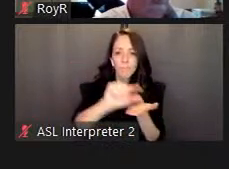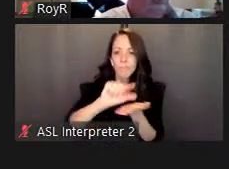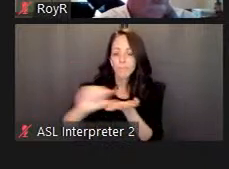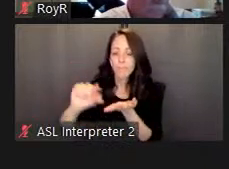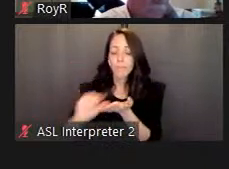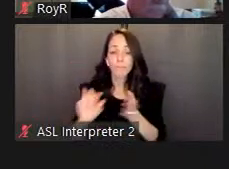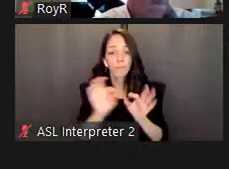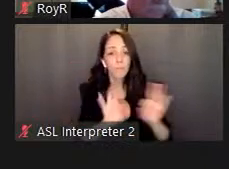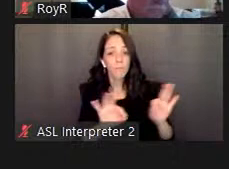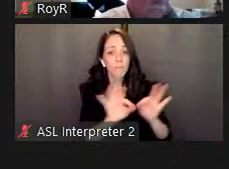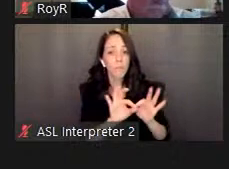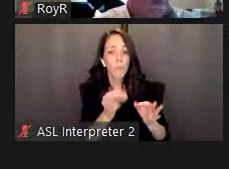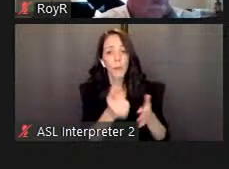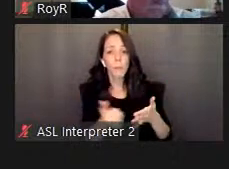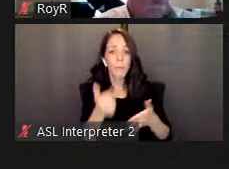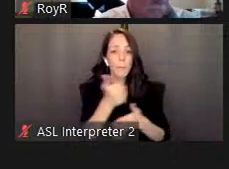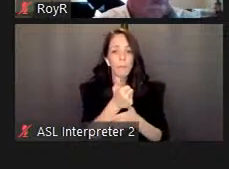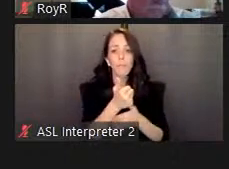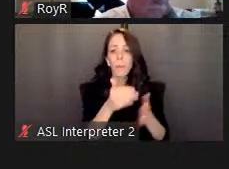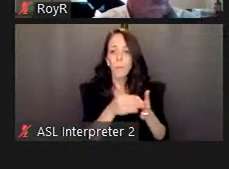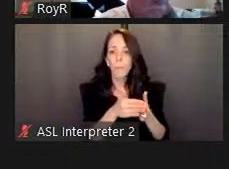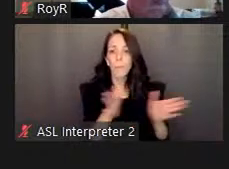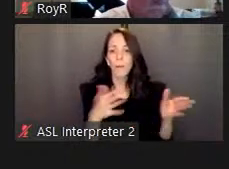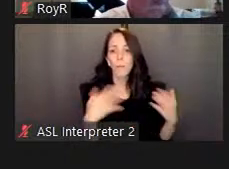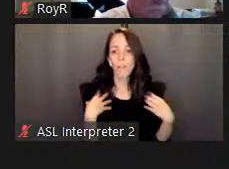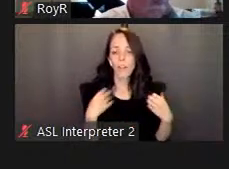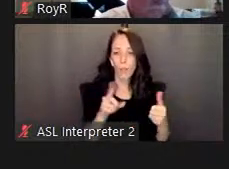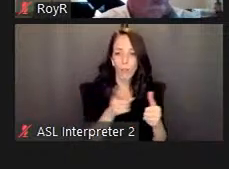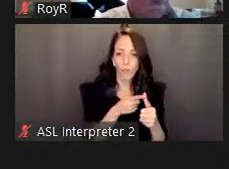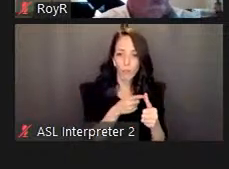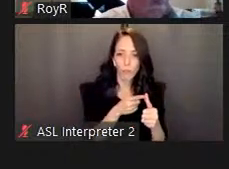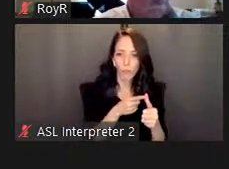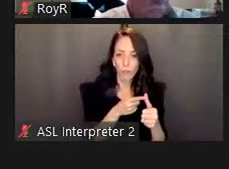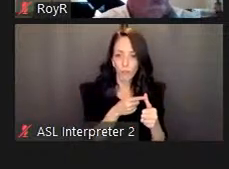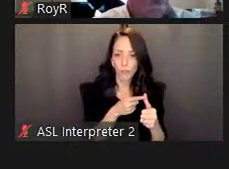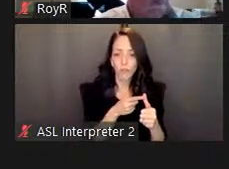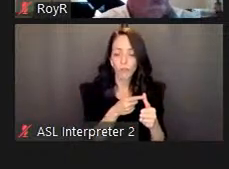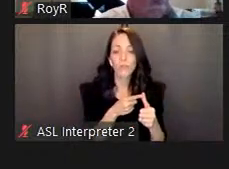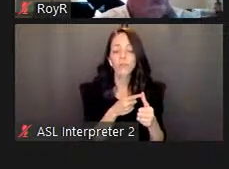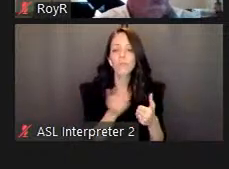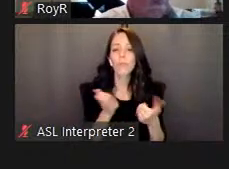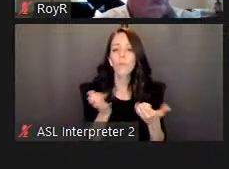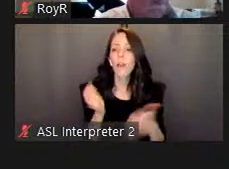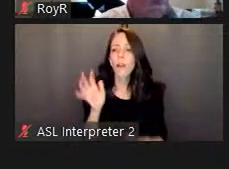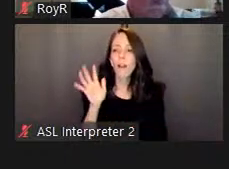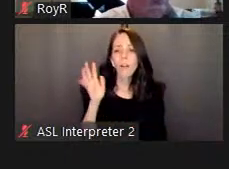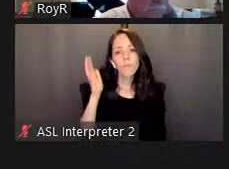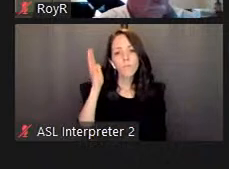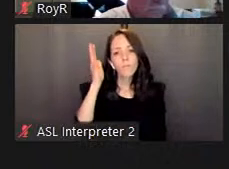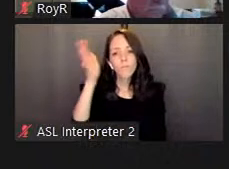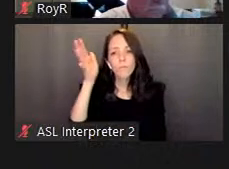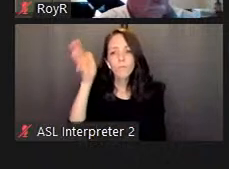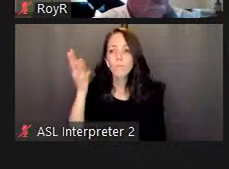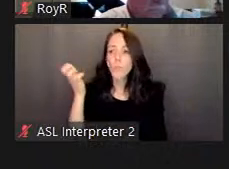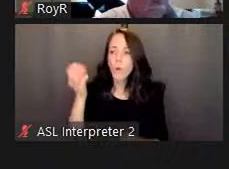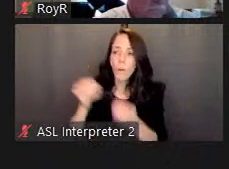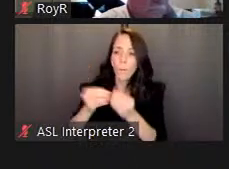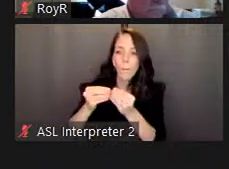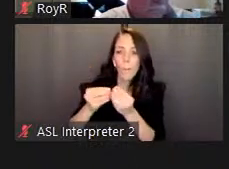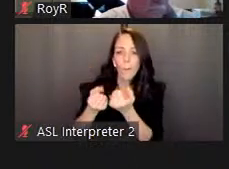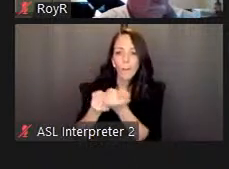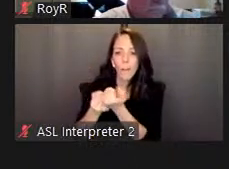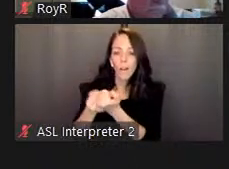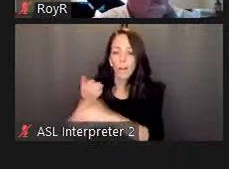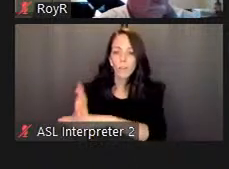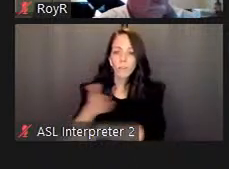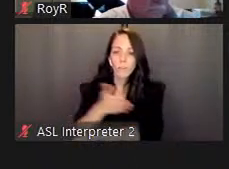first, and pandemic recovery efforts. And as we look forward to developing additional pandemic recovery efforts, it